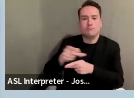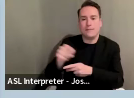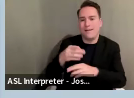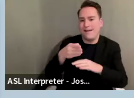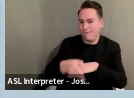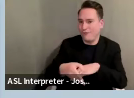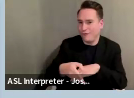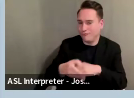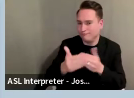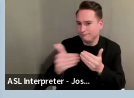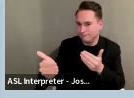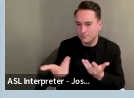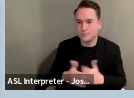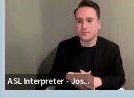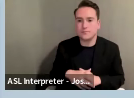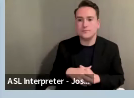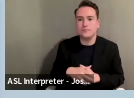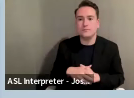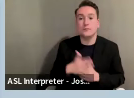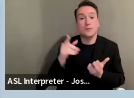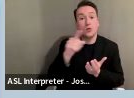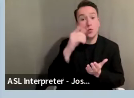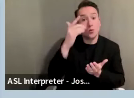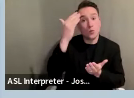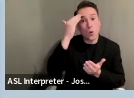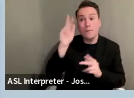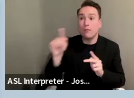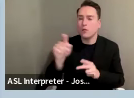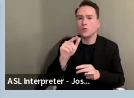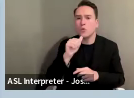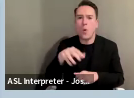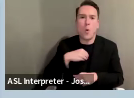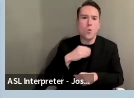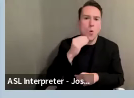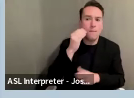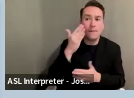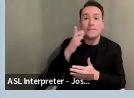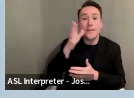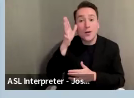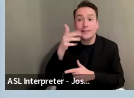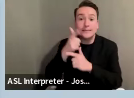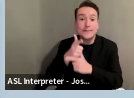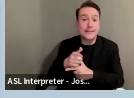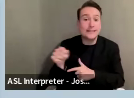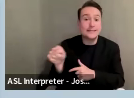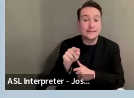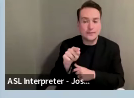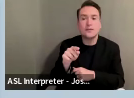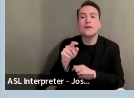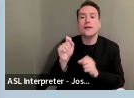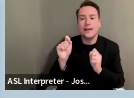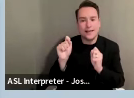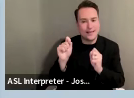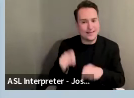of people who don't own a home. Maybe you have parents or siblings. They can distribute assets and